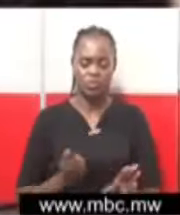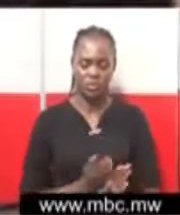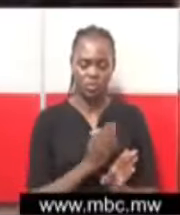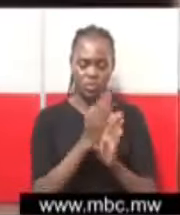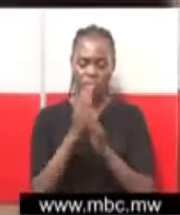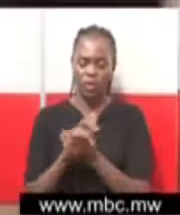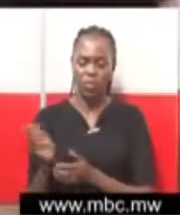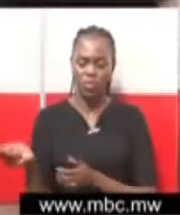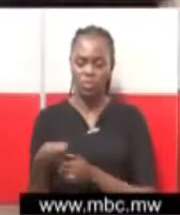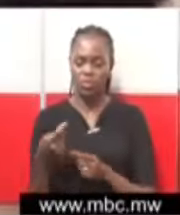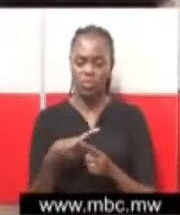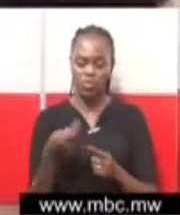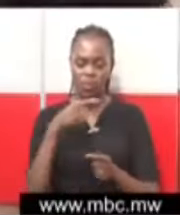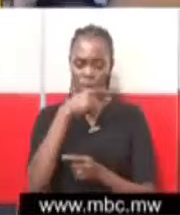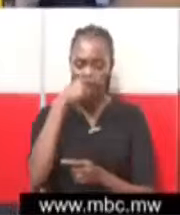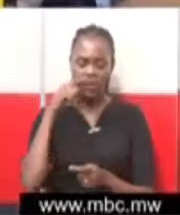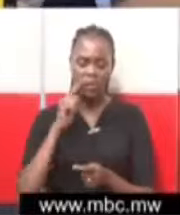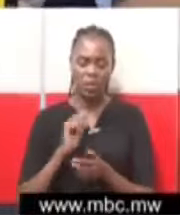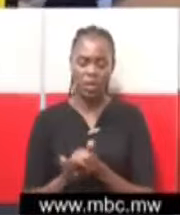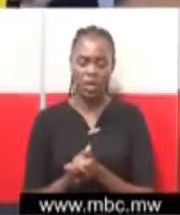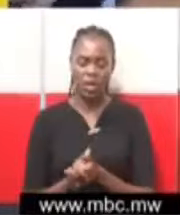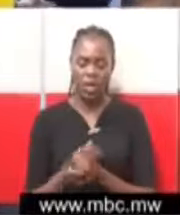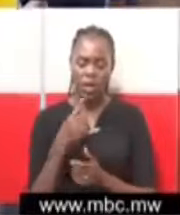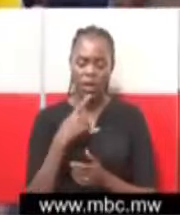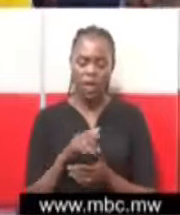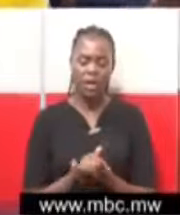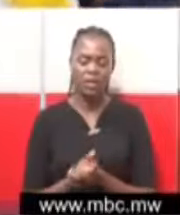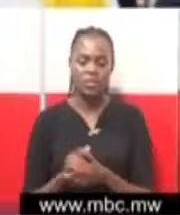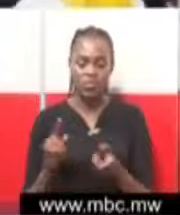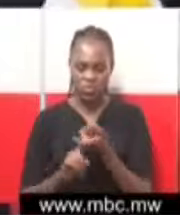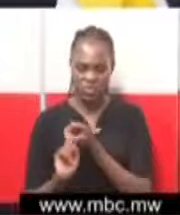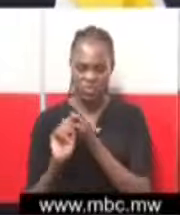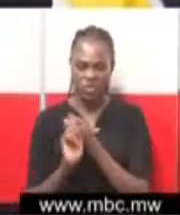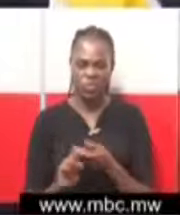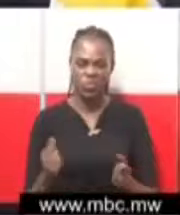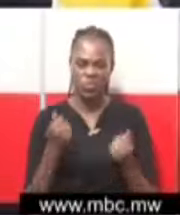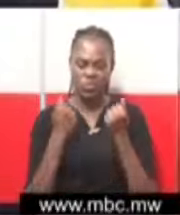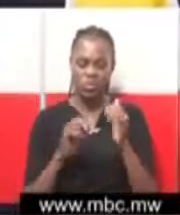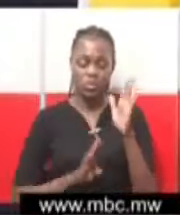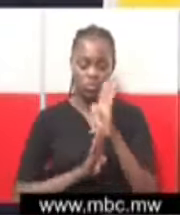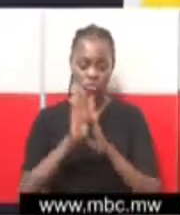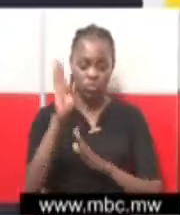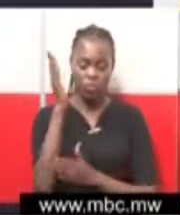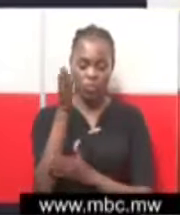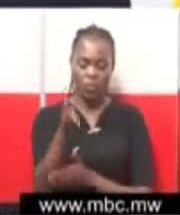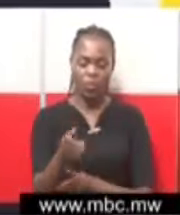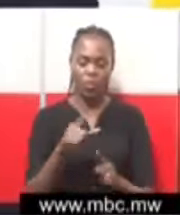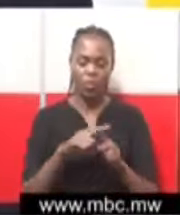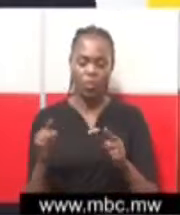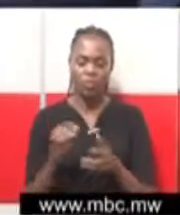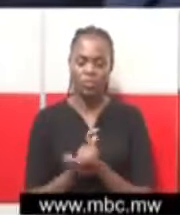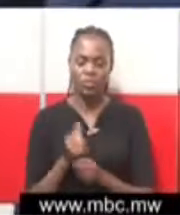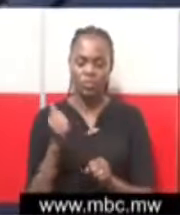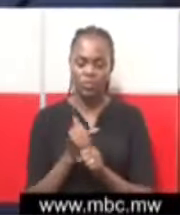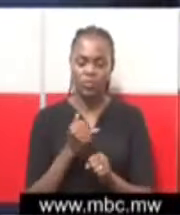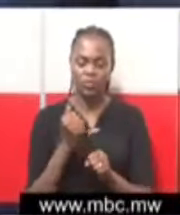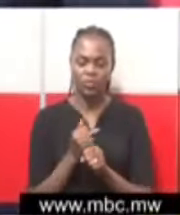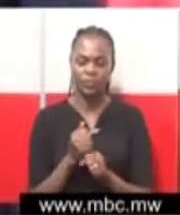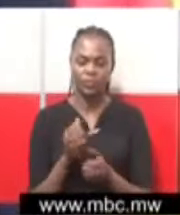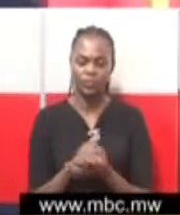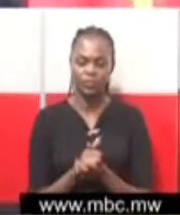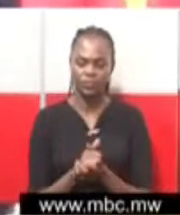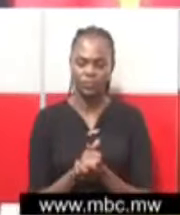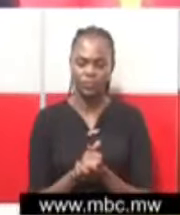Nyusi said the agreements will boost economic growth of the two countries and enhance cooperation. Dr. Chakwera said